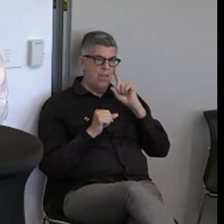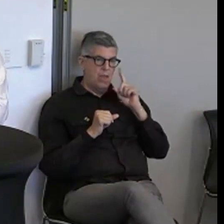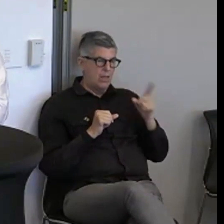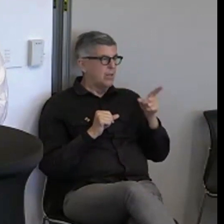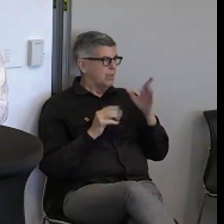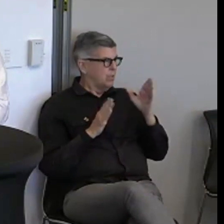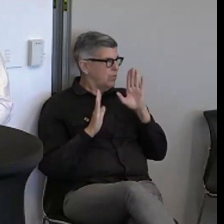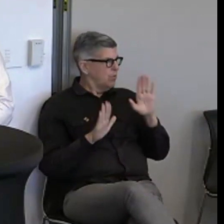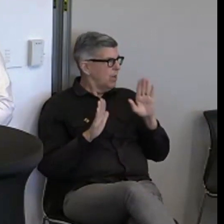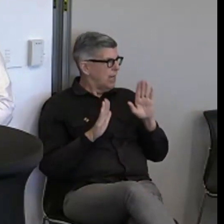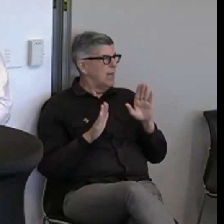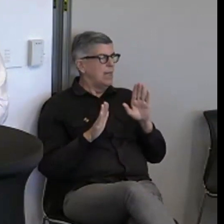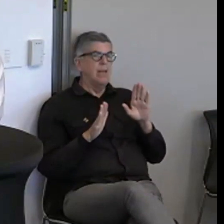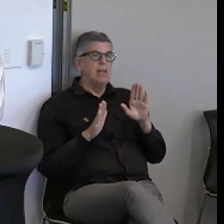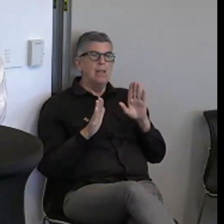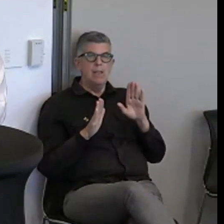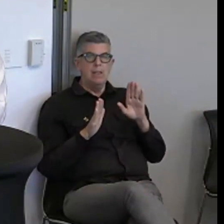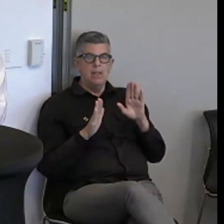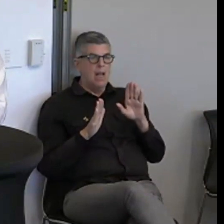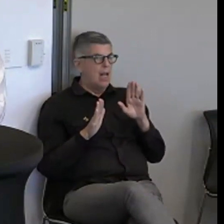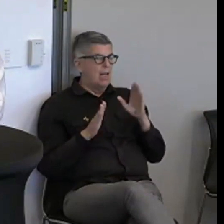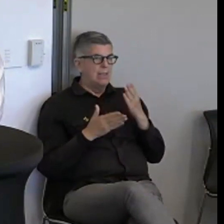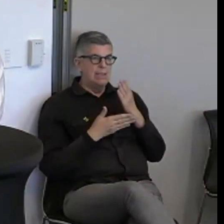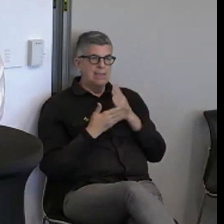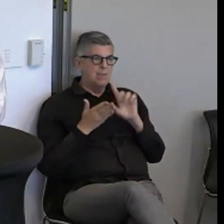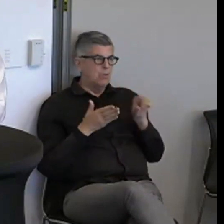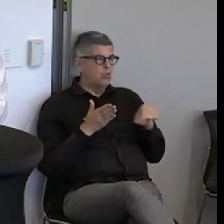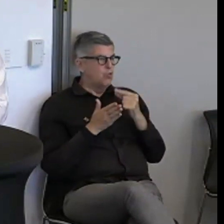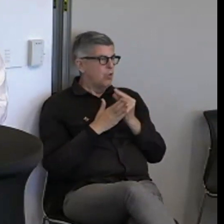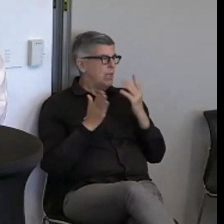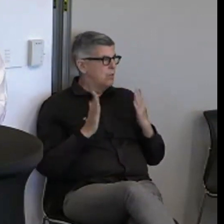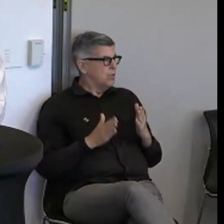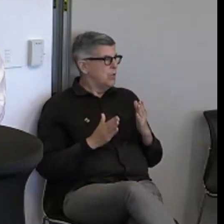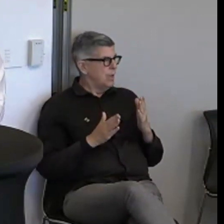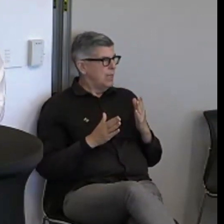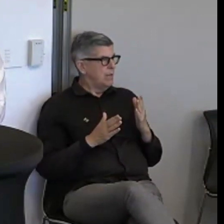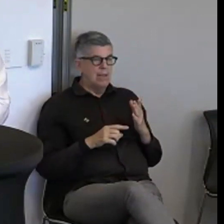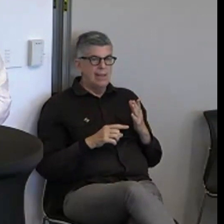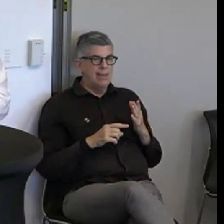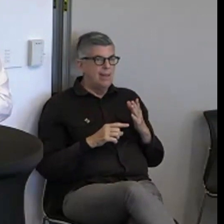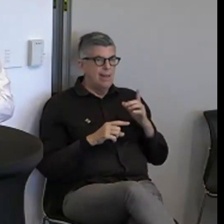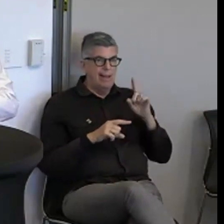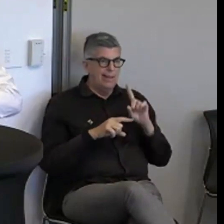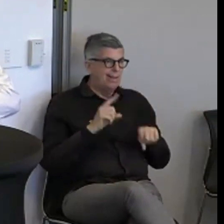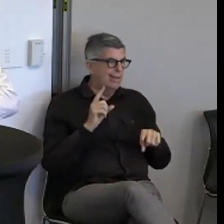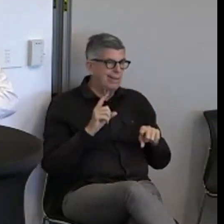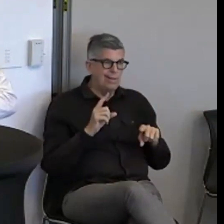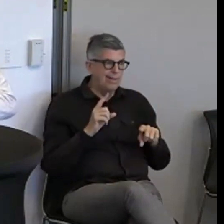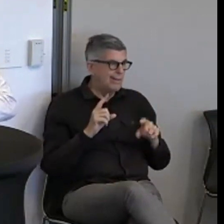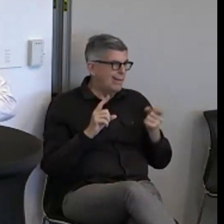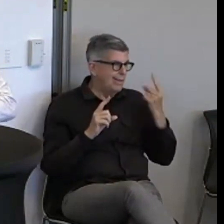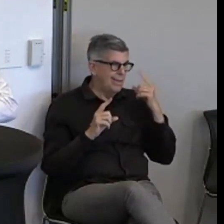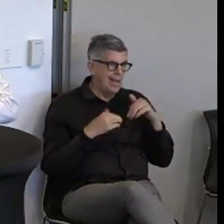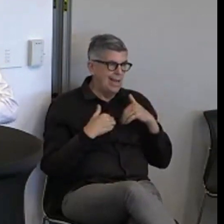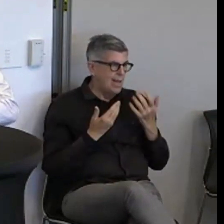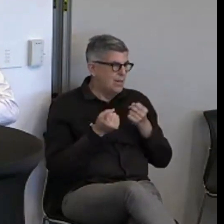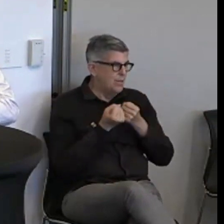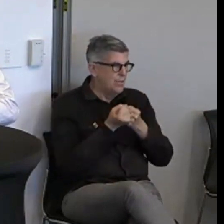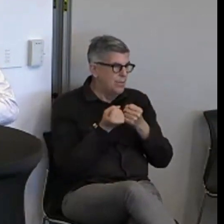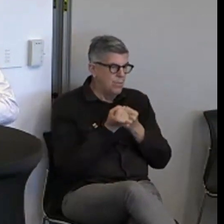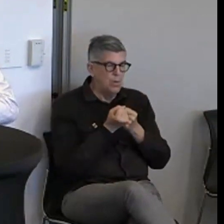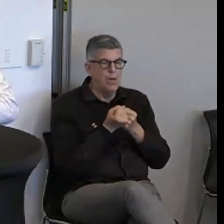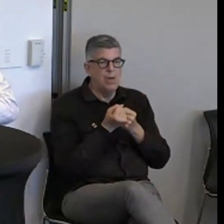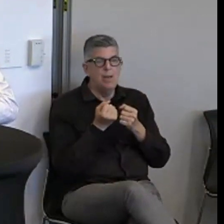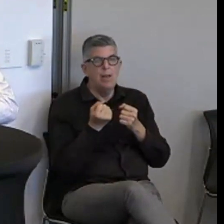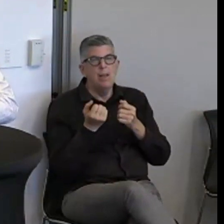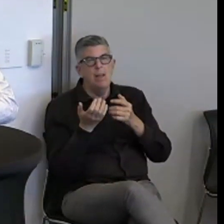teacher prep program, yet I still had graduates who came out and can support the tactile graphic needs of an academic student. So,